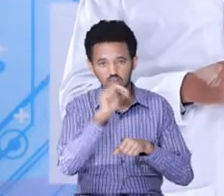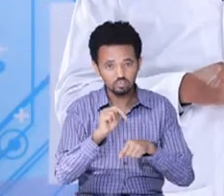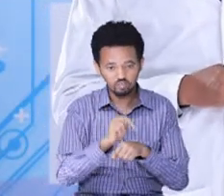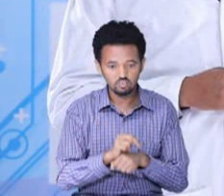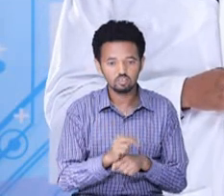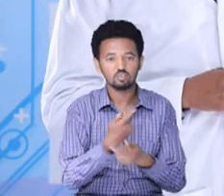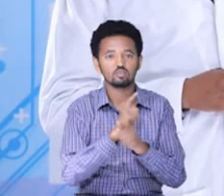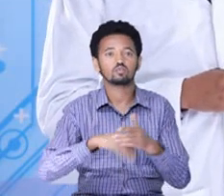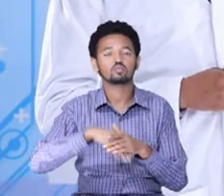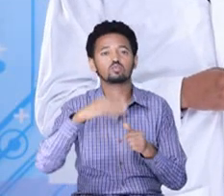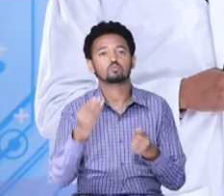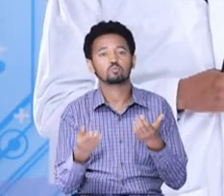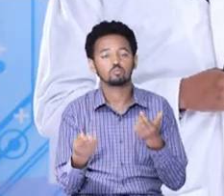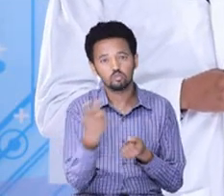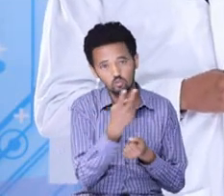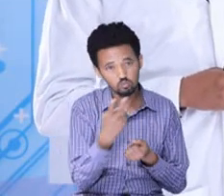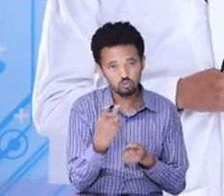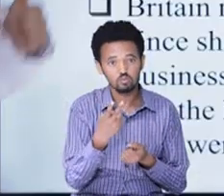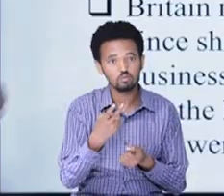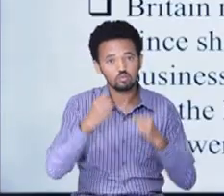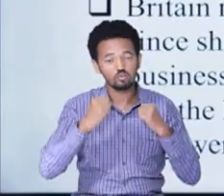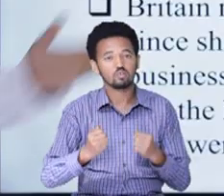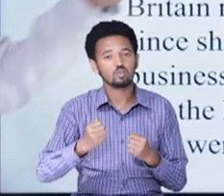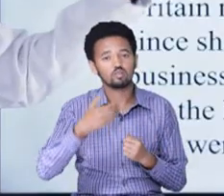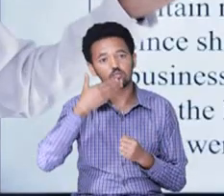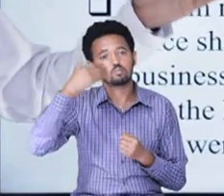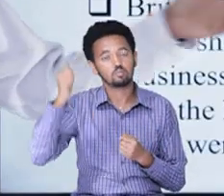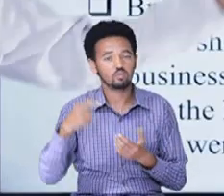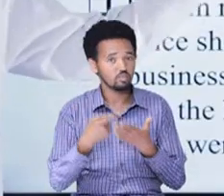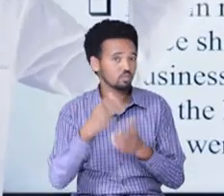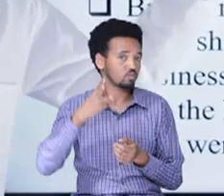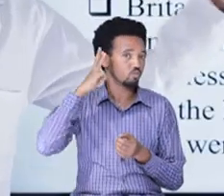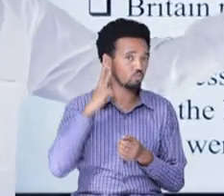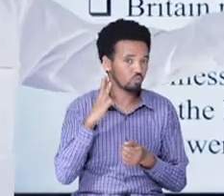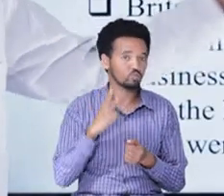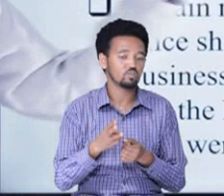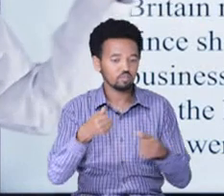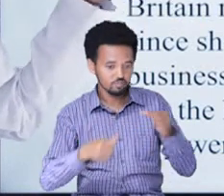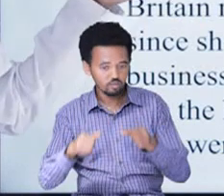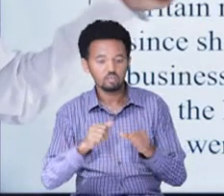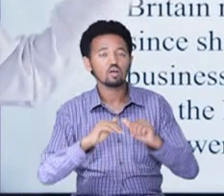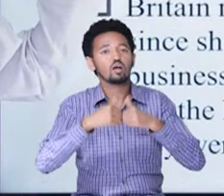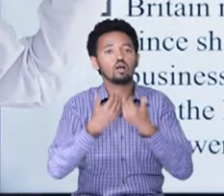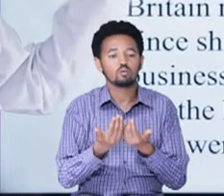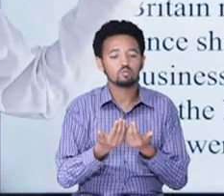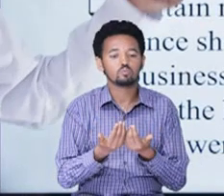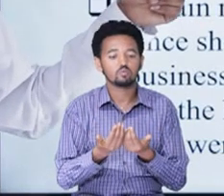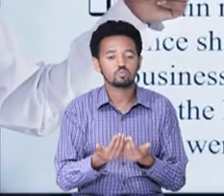struggle, conflict between became better. The main reason for this was the disagreement how so